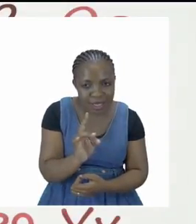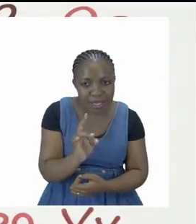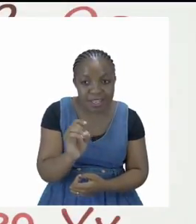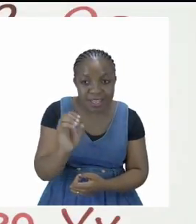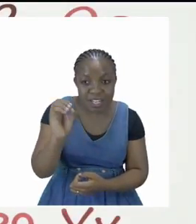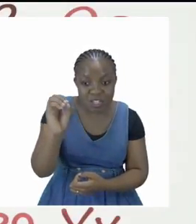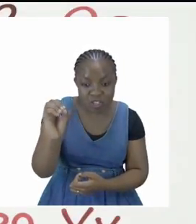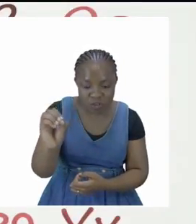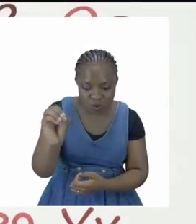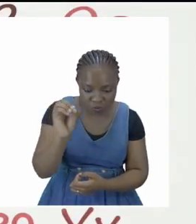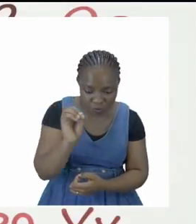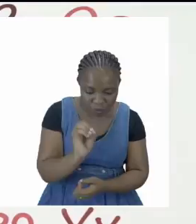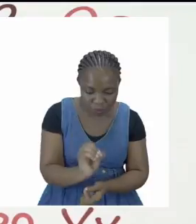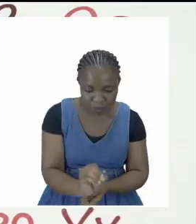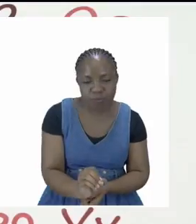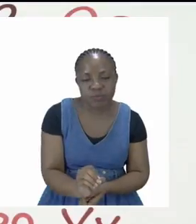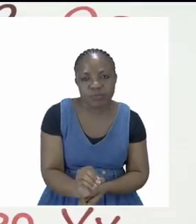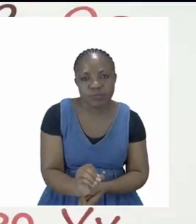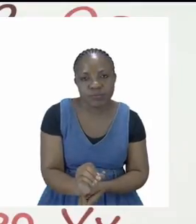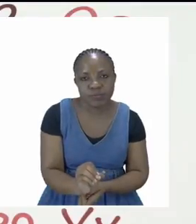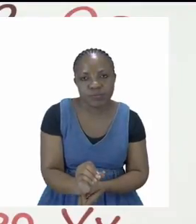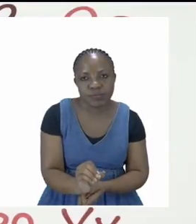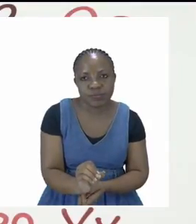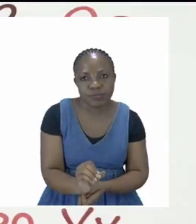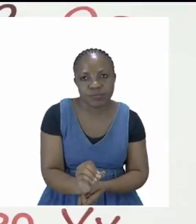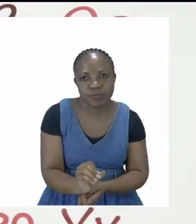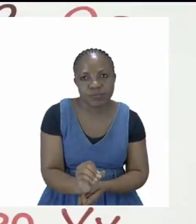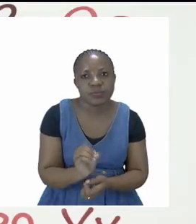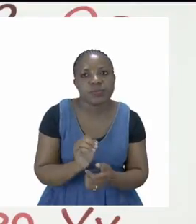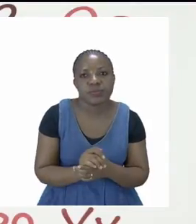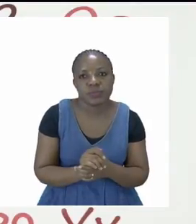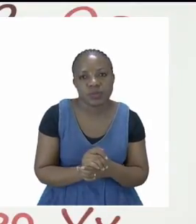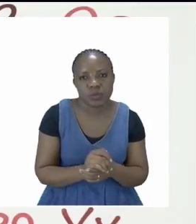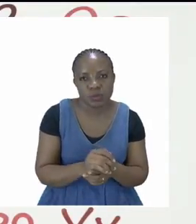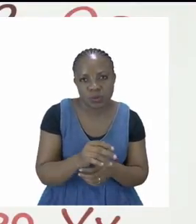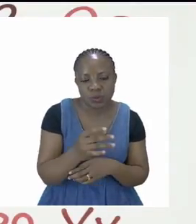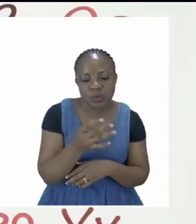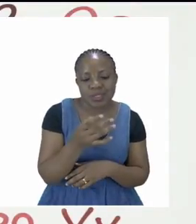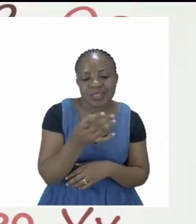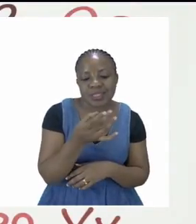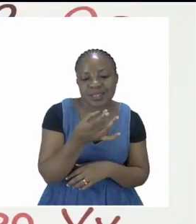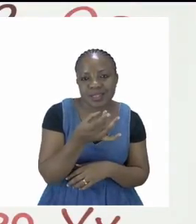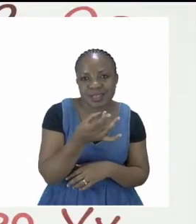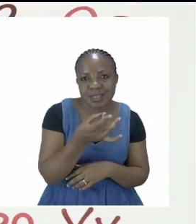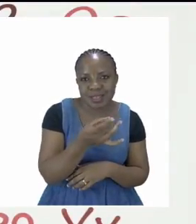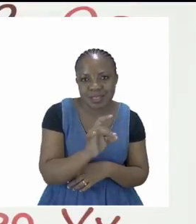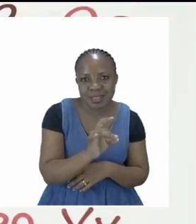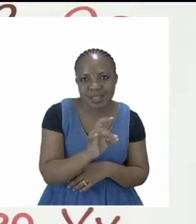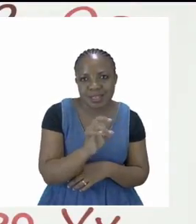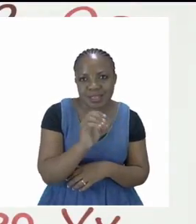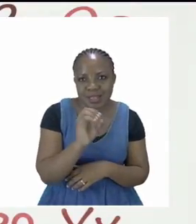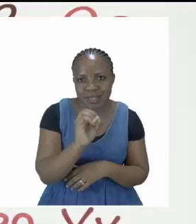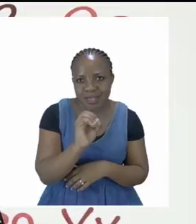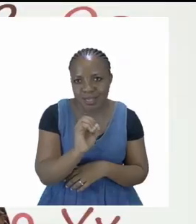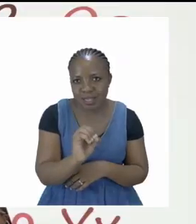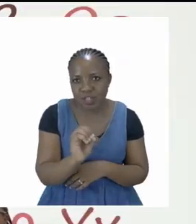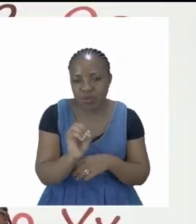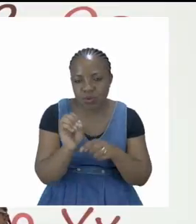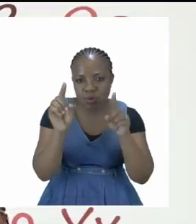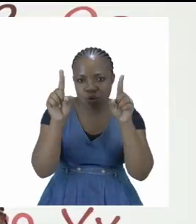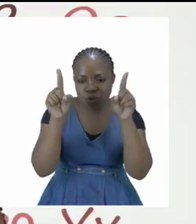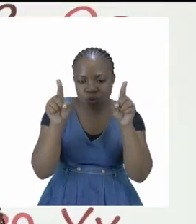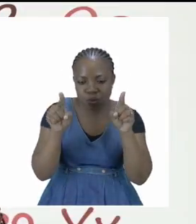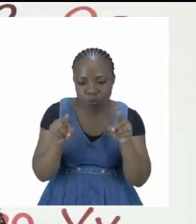zeros along. So we have 1 0 here. So these two have been added. We